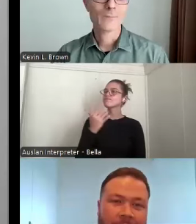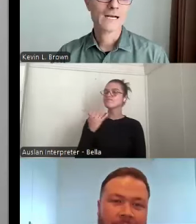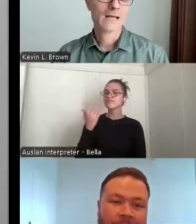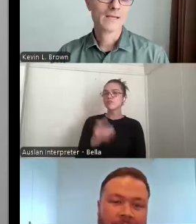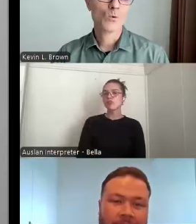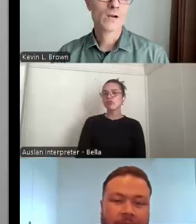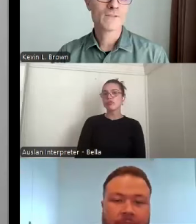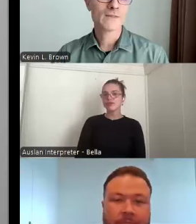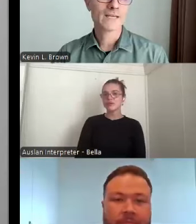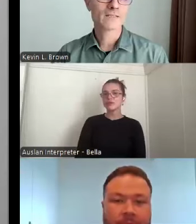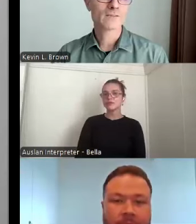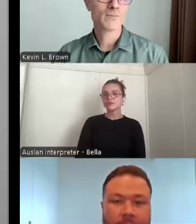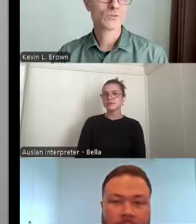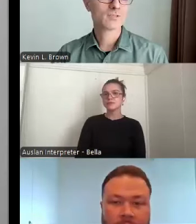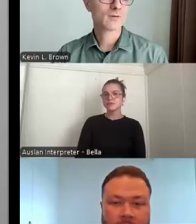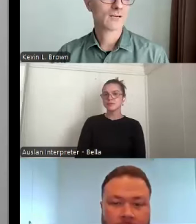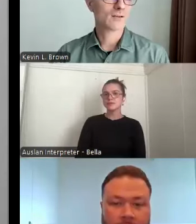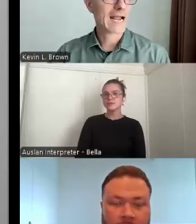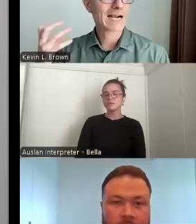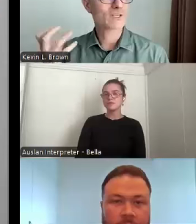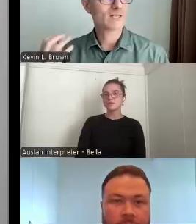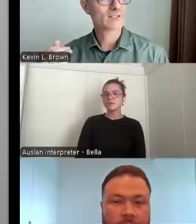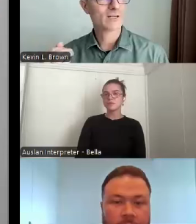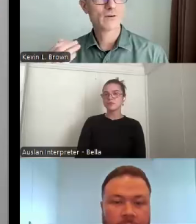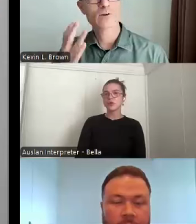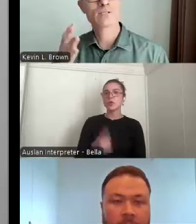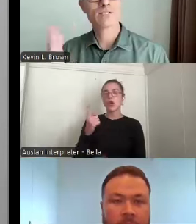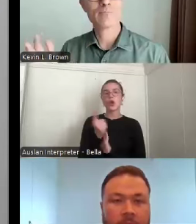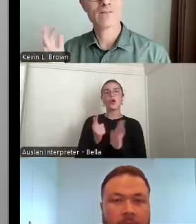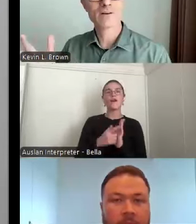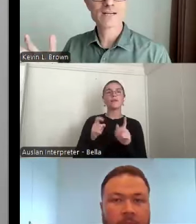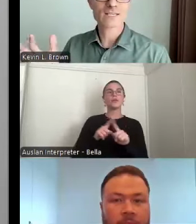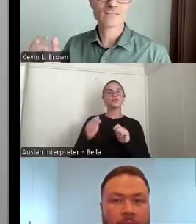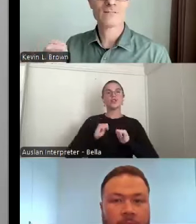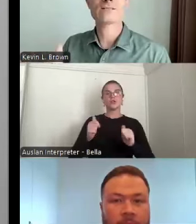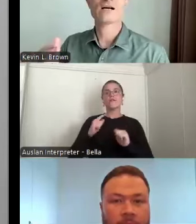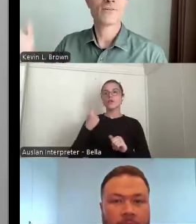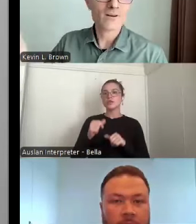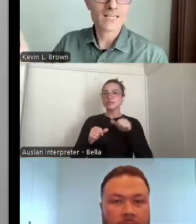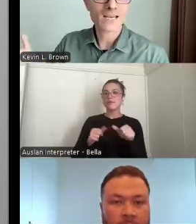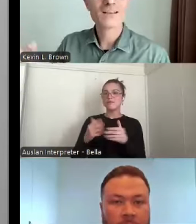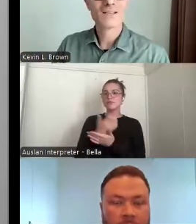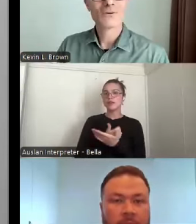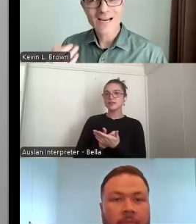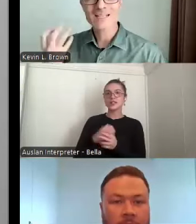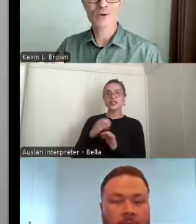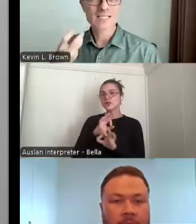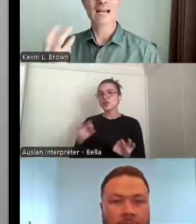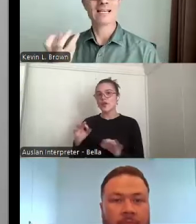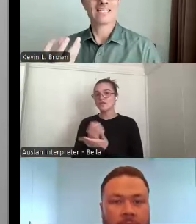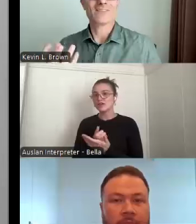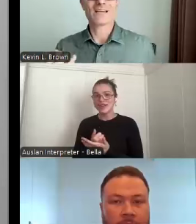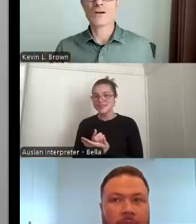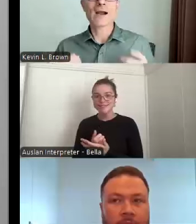Yeah, I mean, I think one of them that gets the most reaction is, the first step in fundraising is not fundraising, right? And so it's